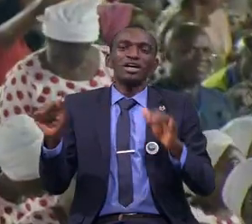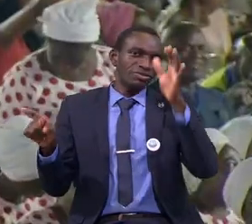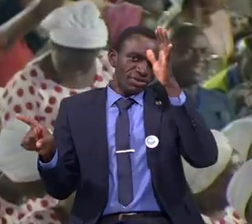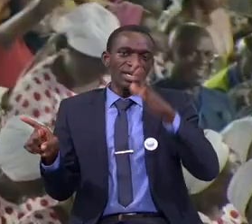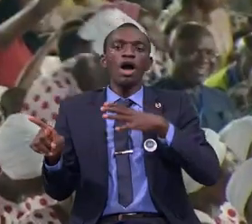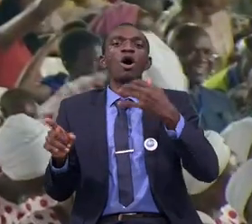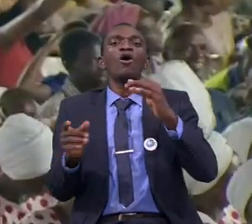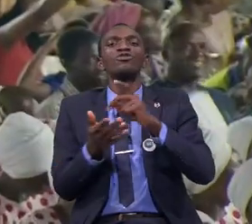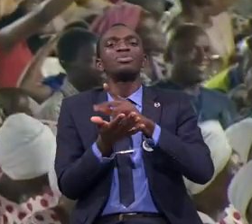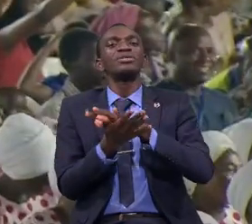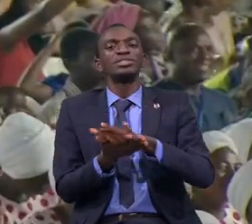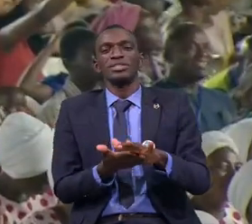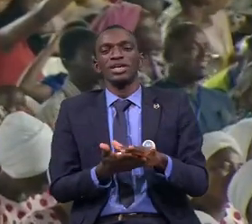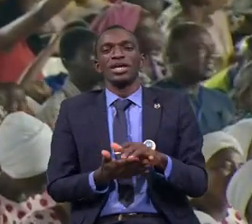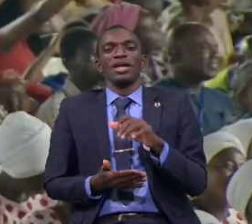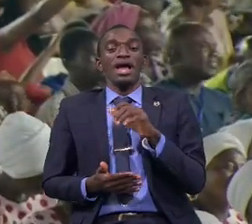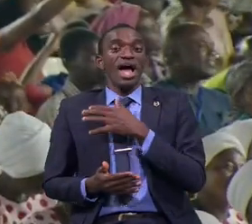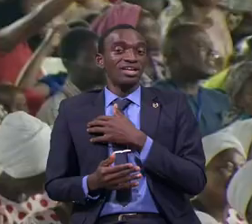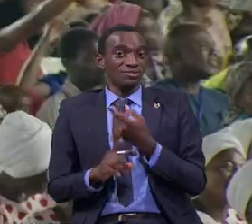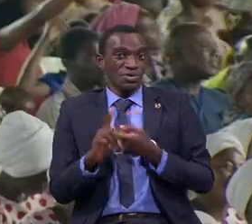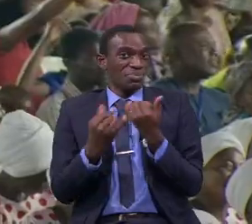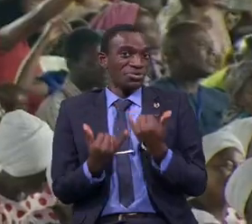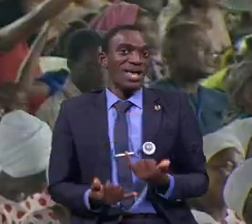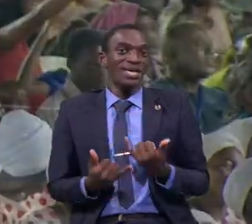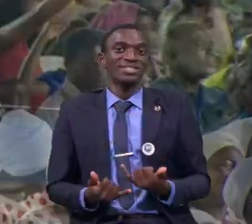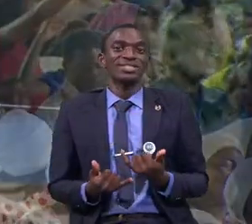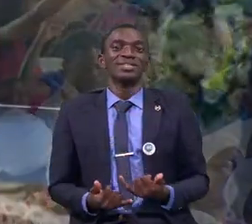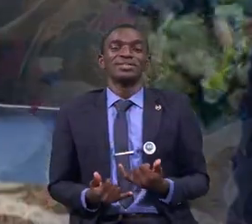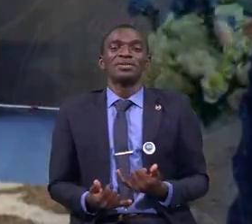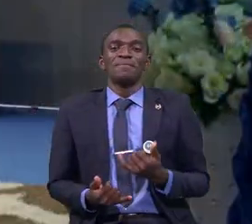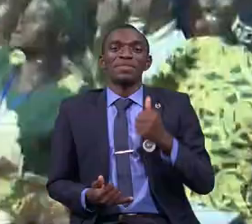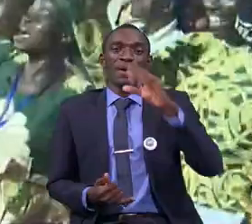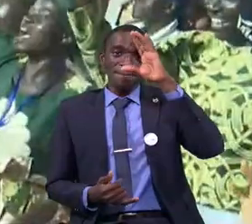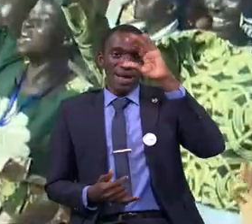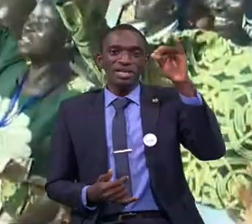purity. And from tonight, a man of power,